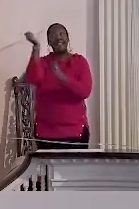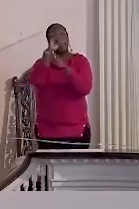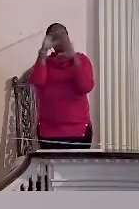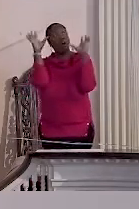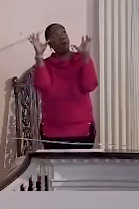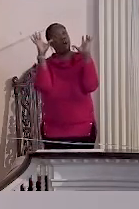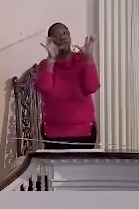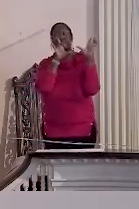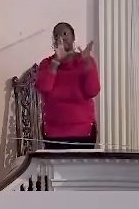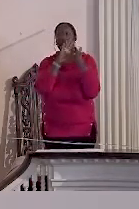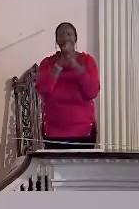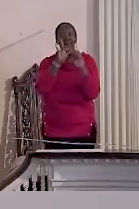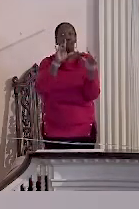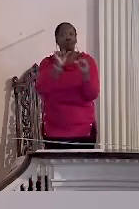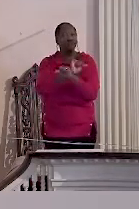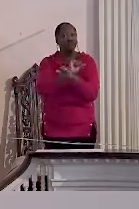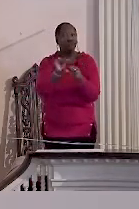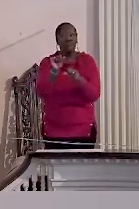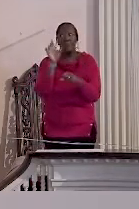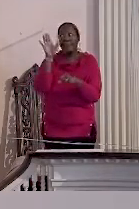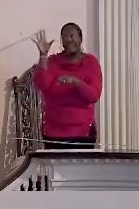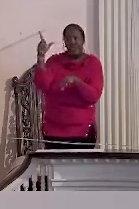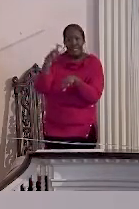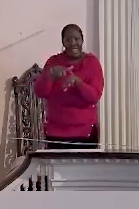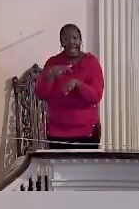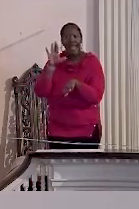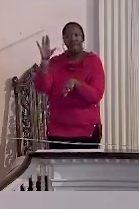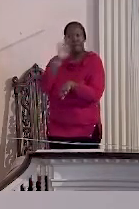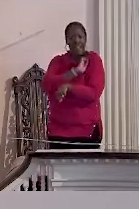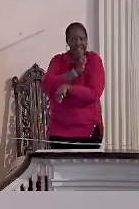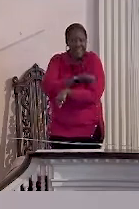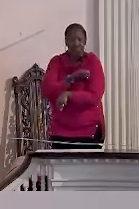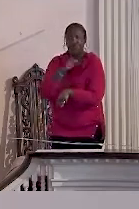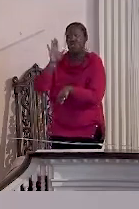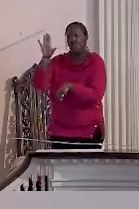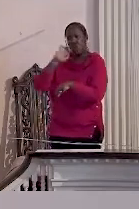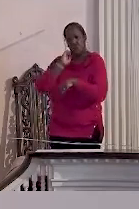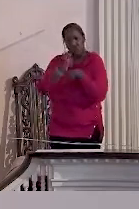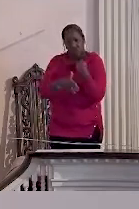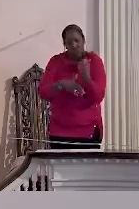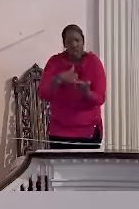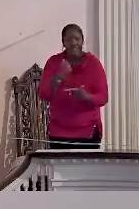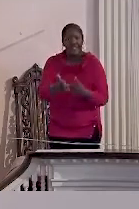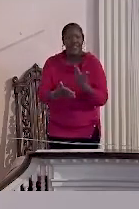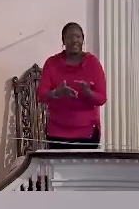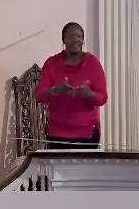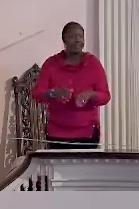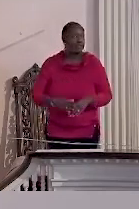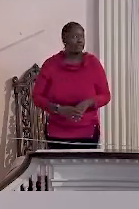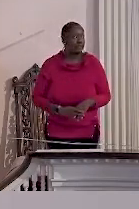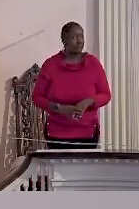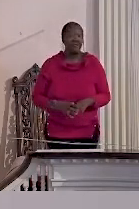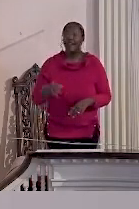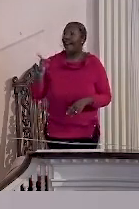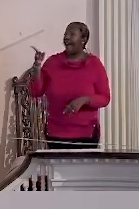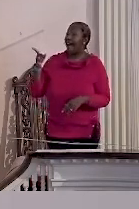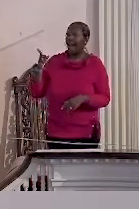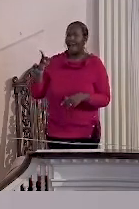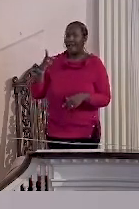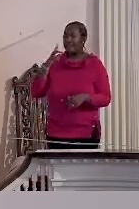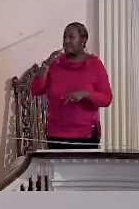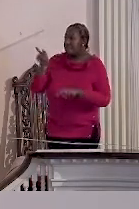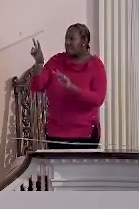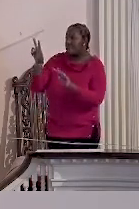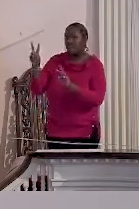time through her time and energy and generosity. I've been inspired by her desire to